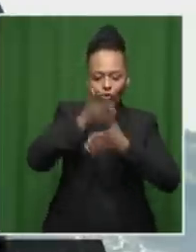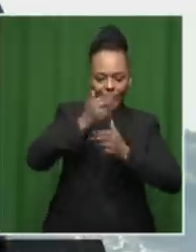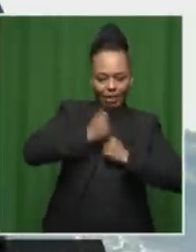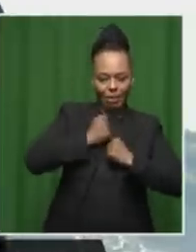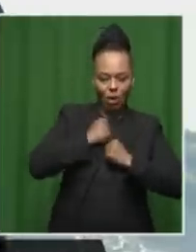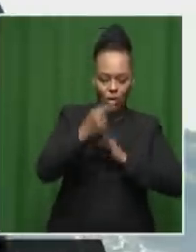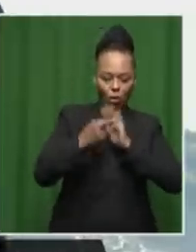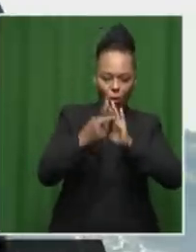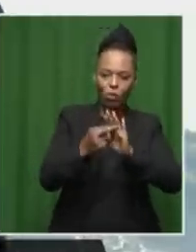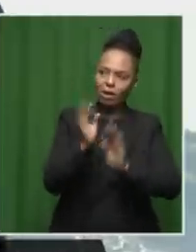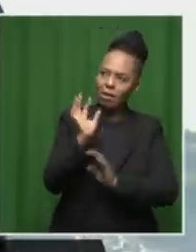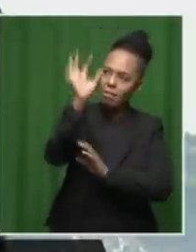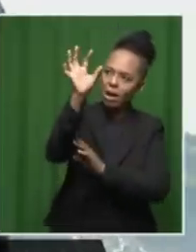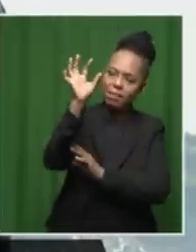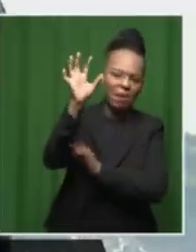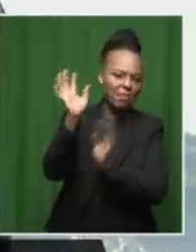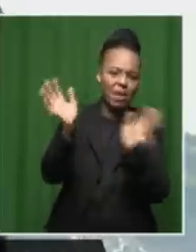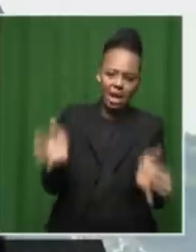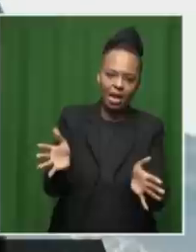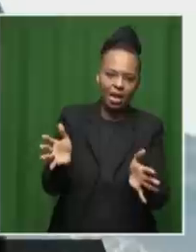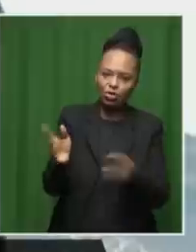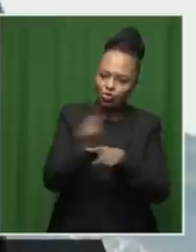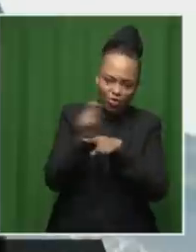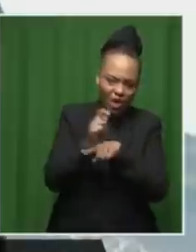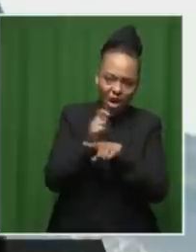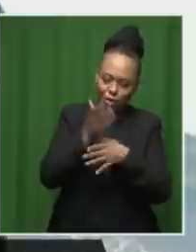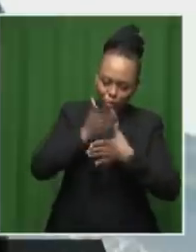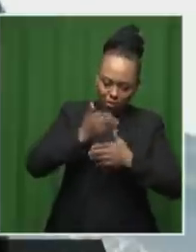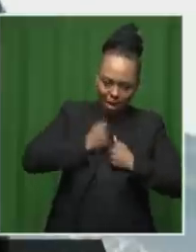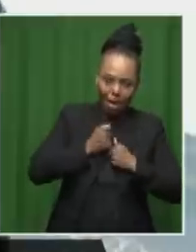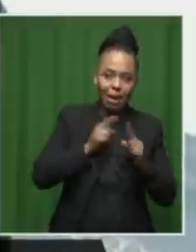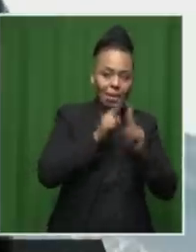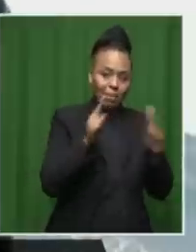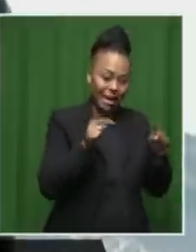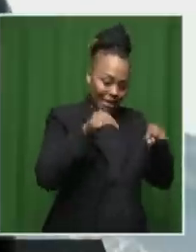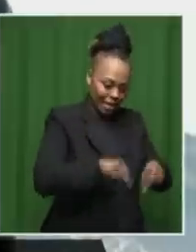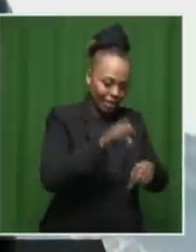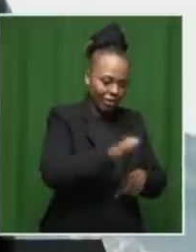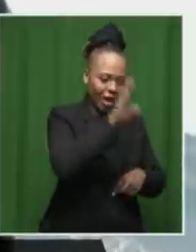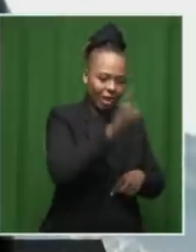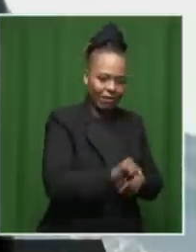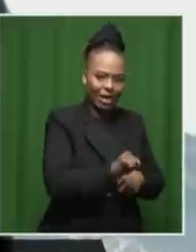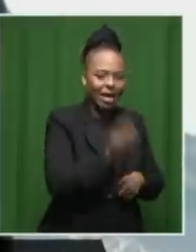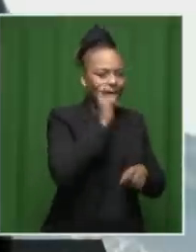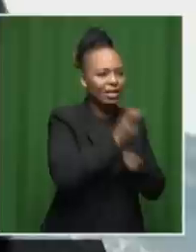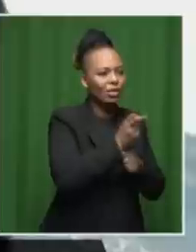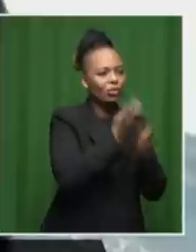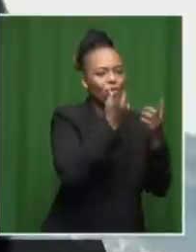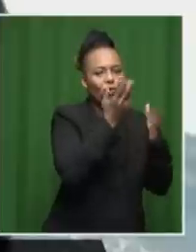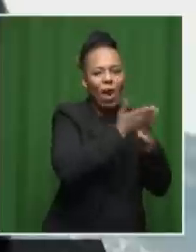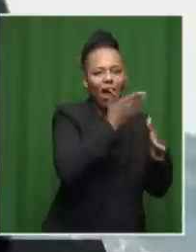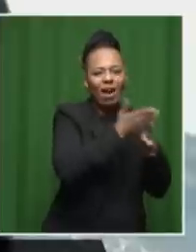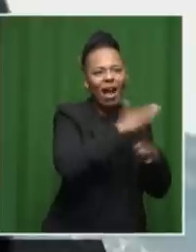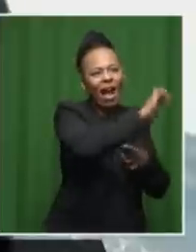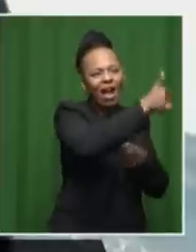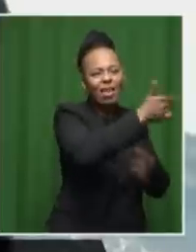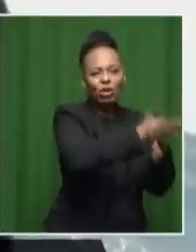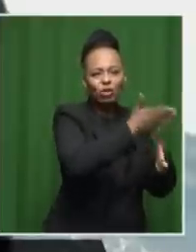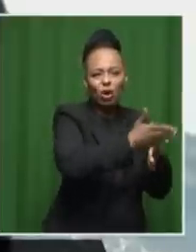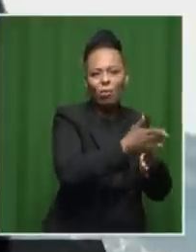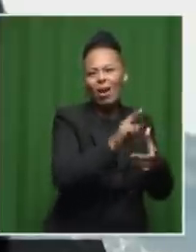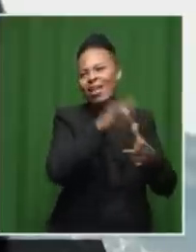play netball. I train, that's my job. Where, yeah, the girls need to have a 9-to-5 job. While trying to play elite